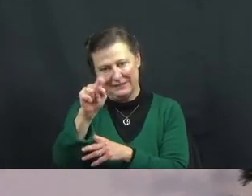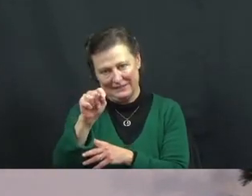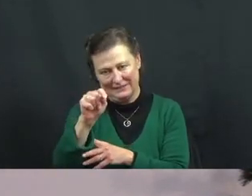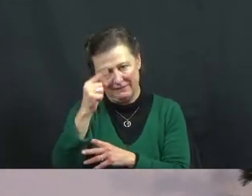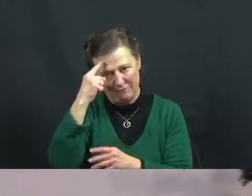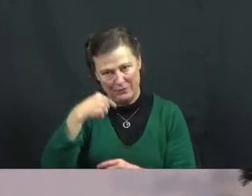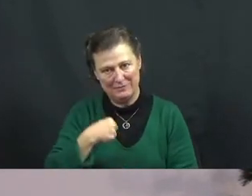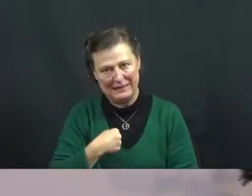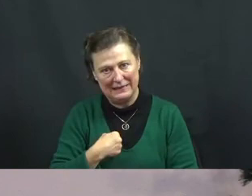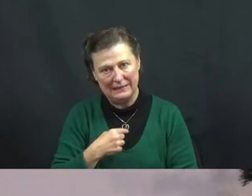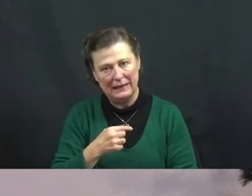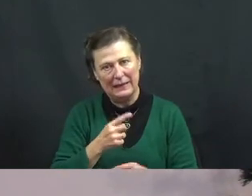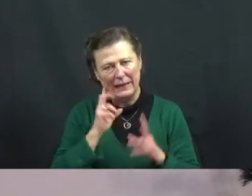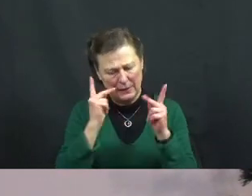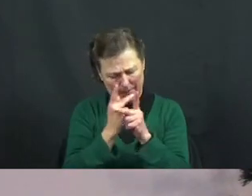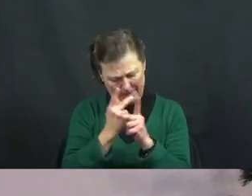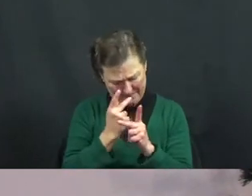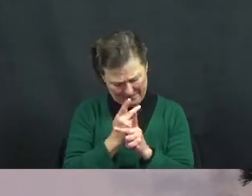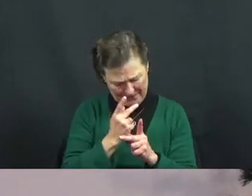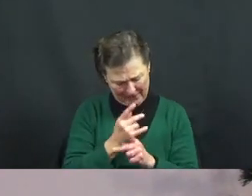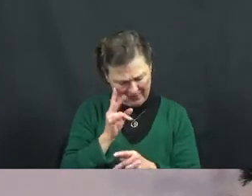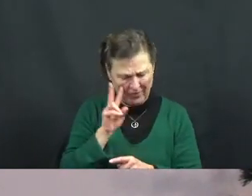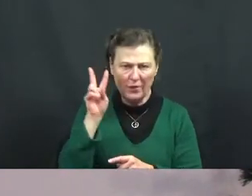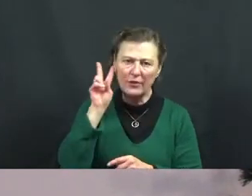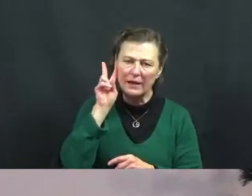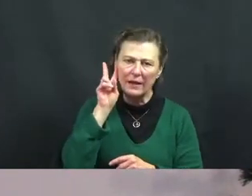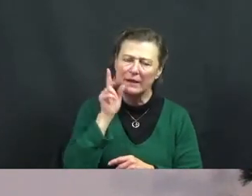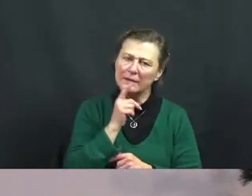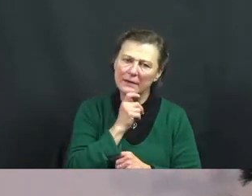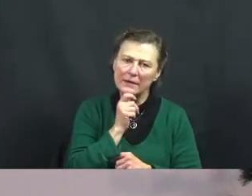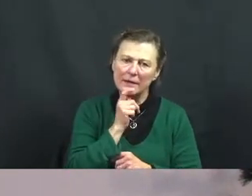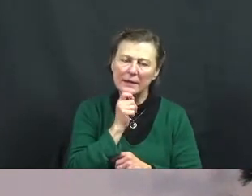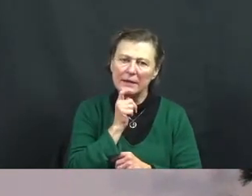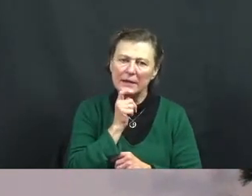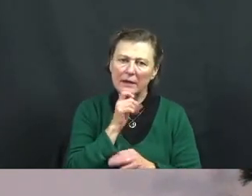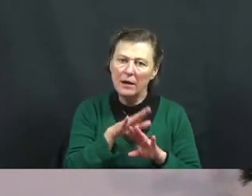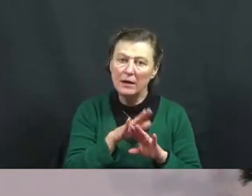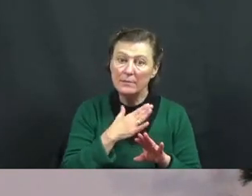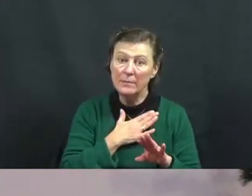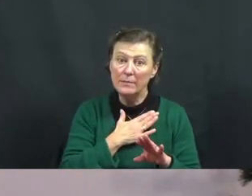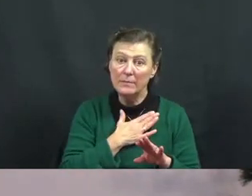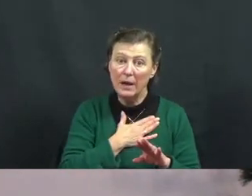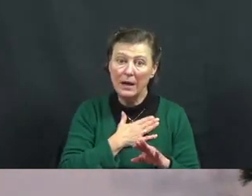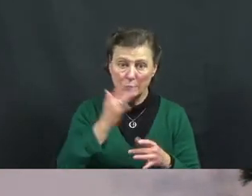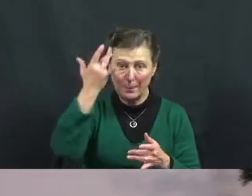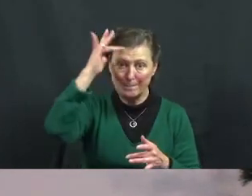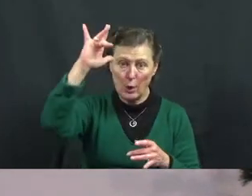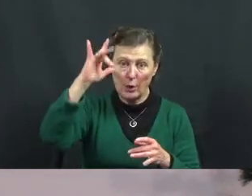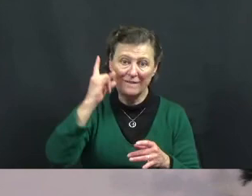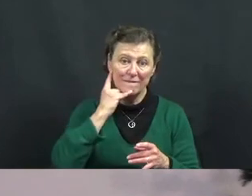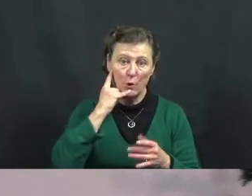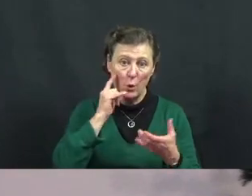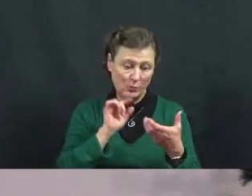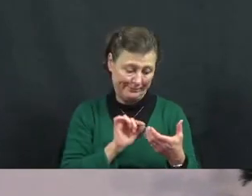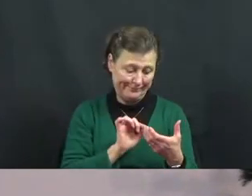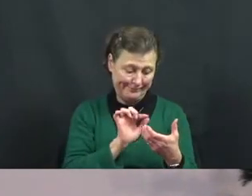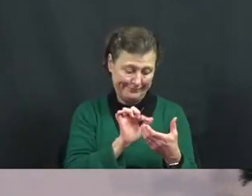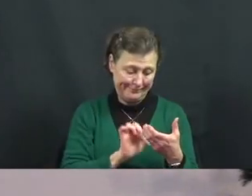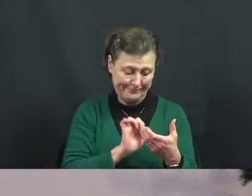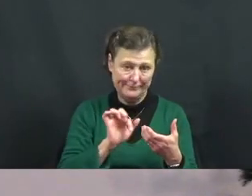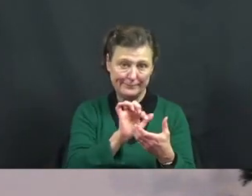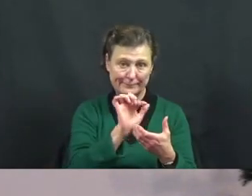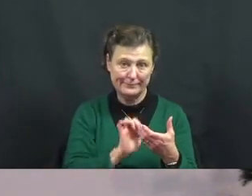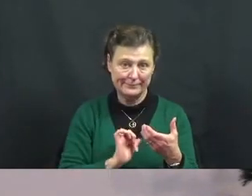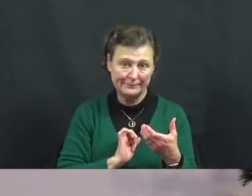I did a little calculation the other day on my smartphone. I took